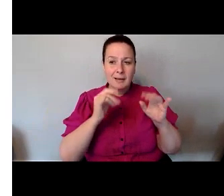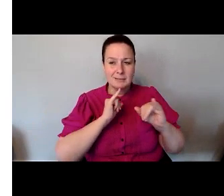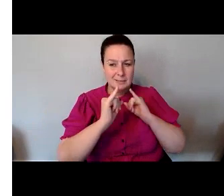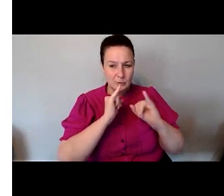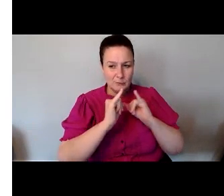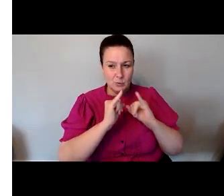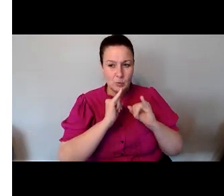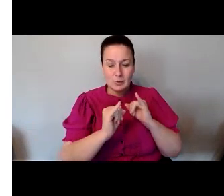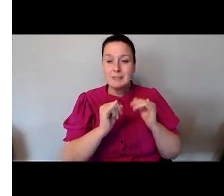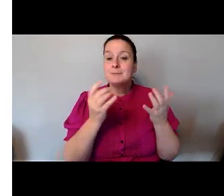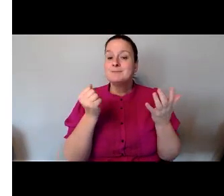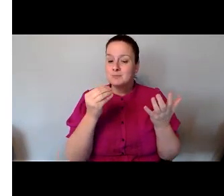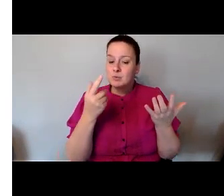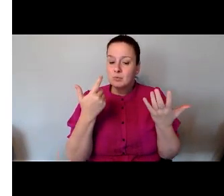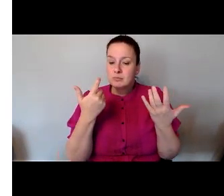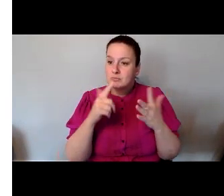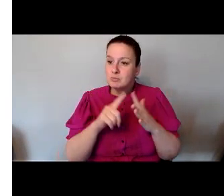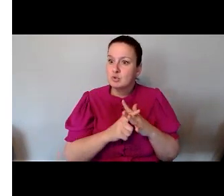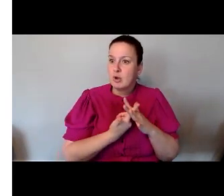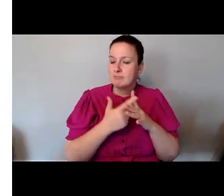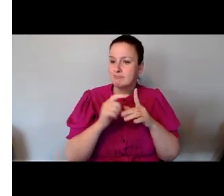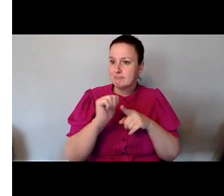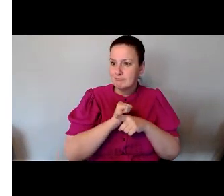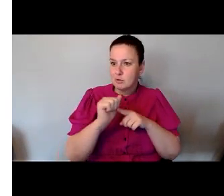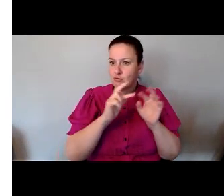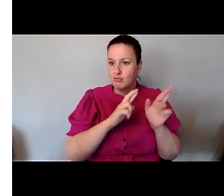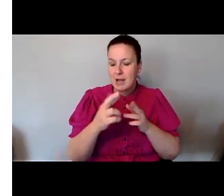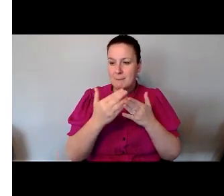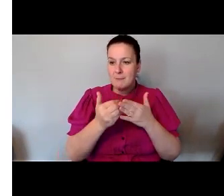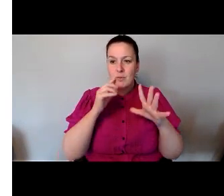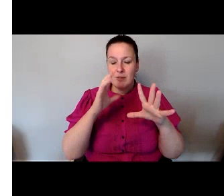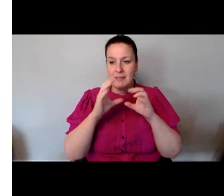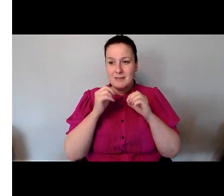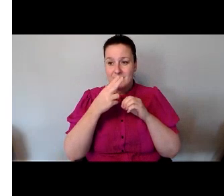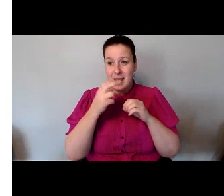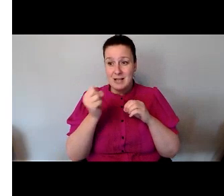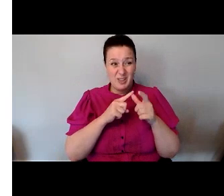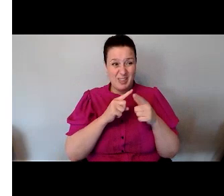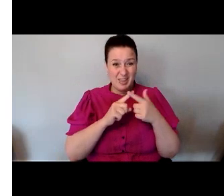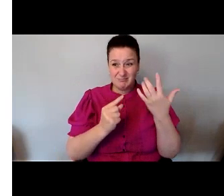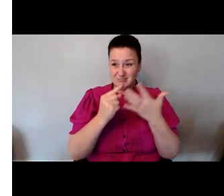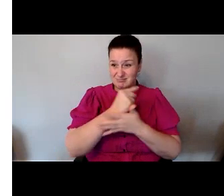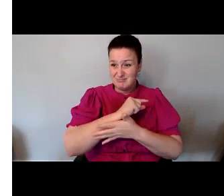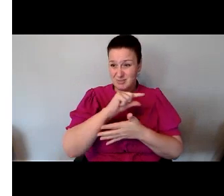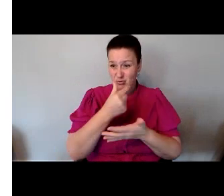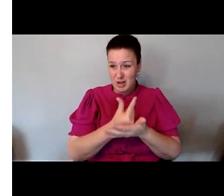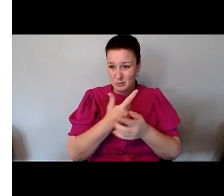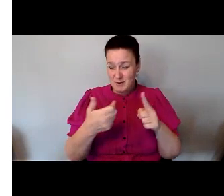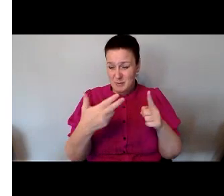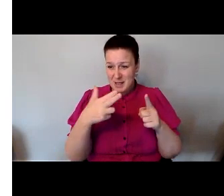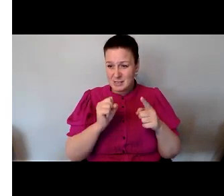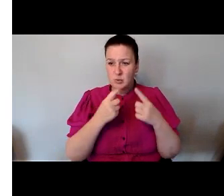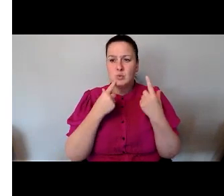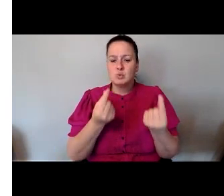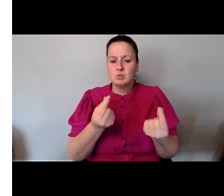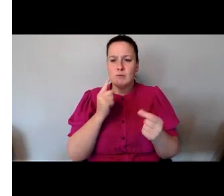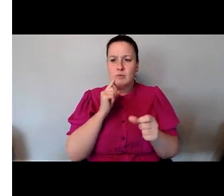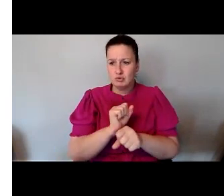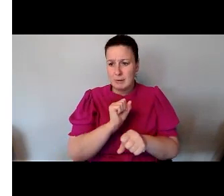starting to get people ready before they leave high school and what are they going to do after high school with regard to employment. We